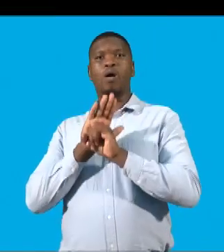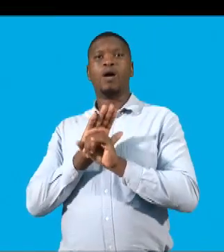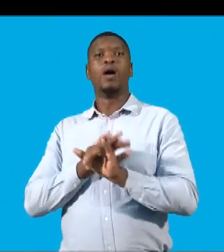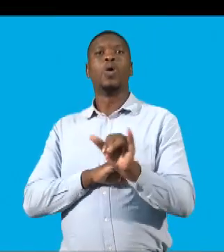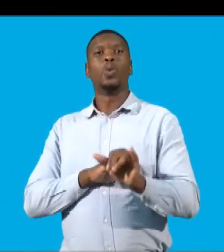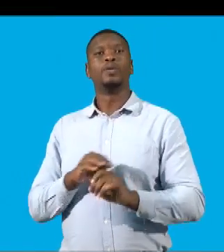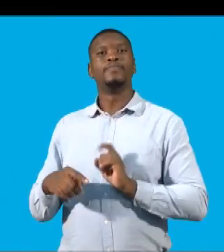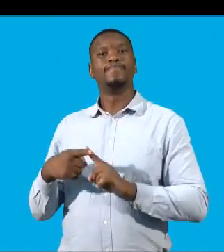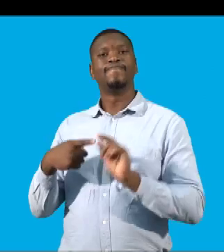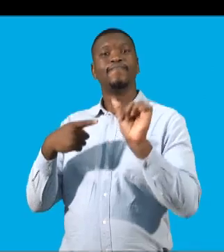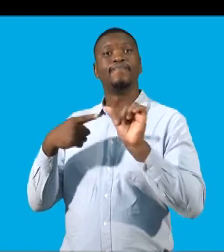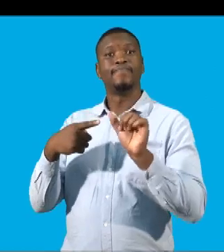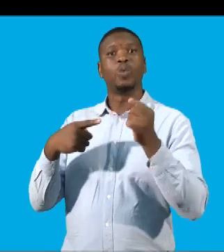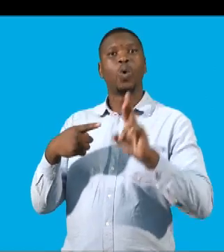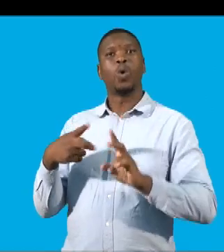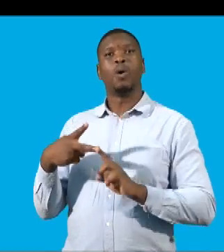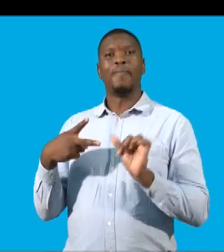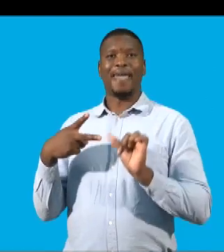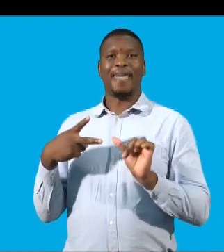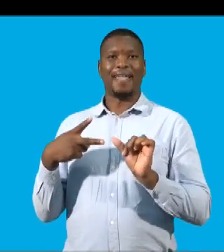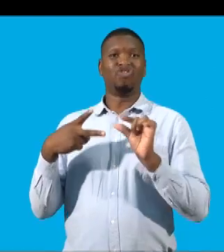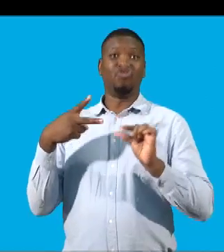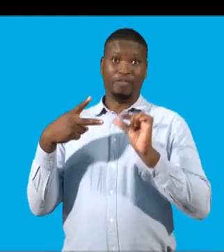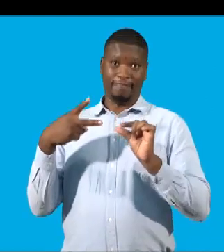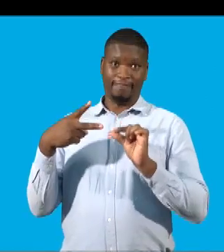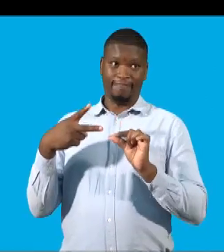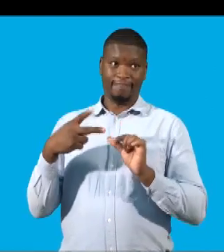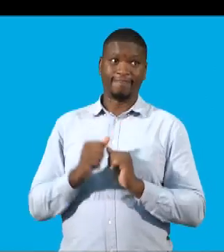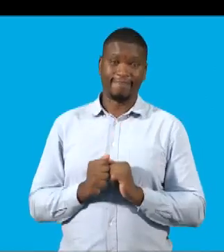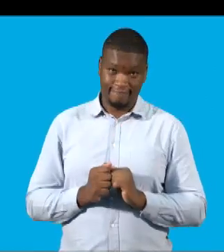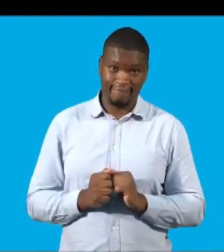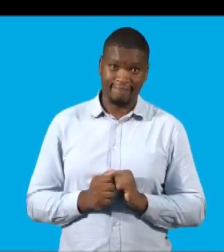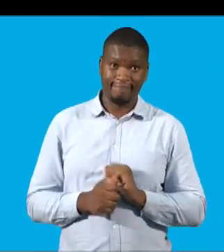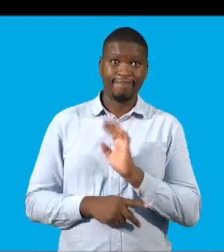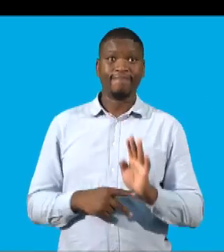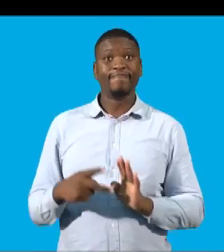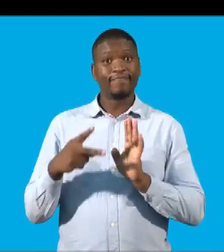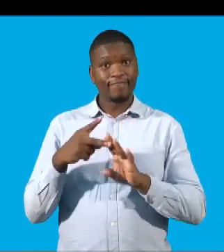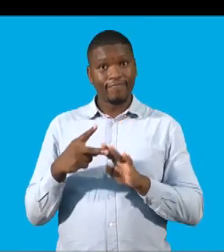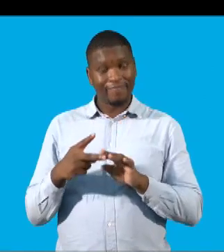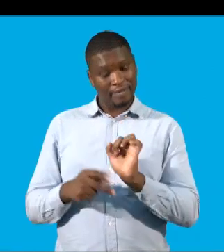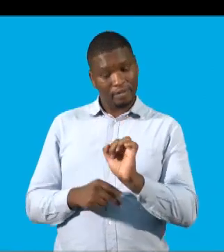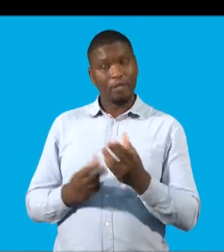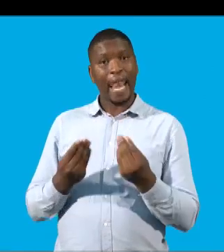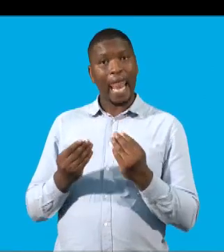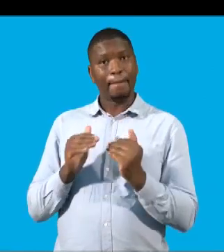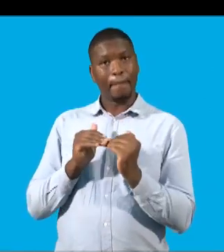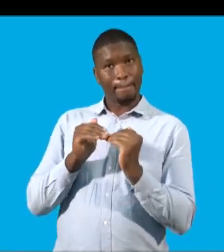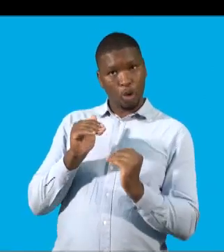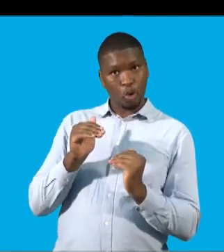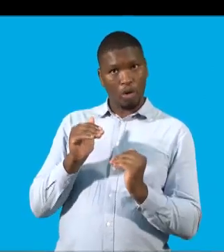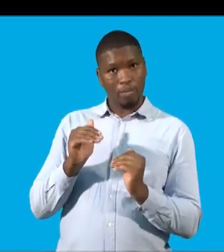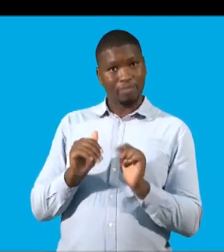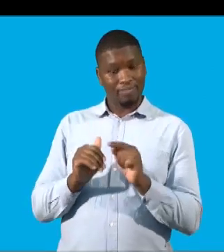an arithmetic or a geometric series. The number at the bottom of the sigma